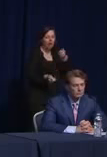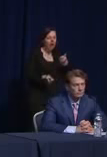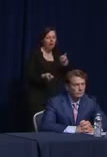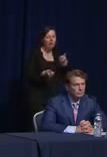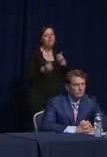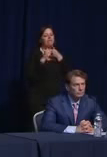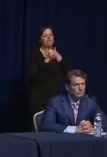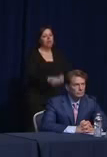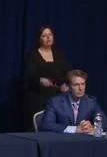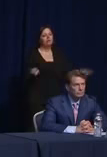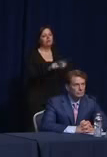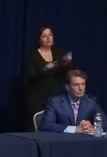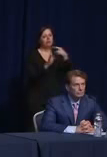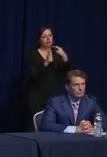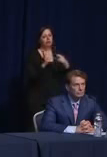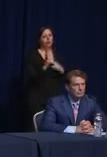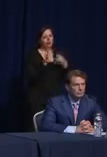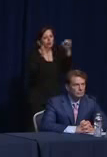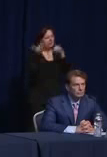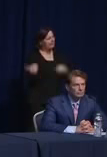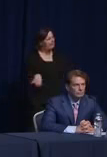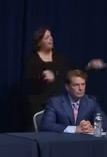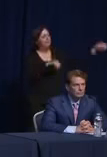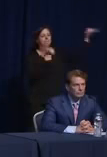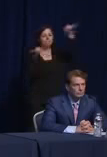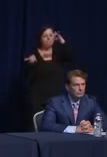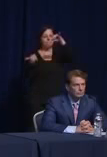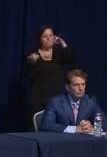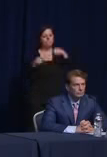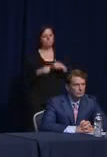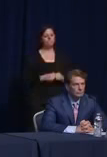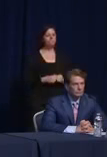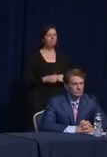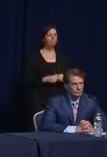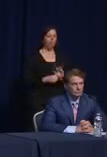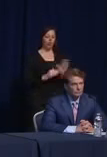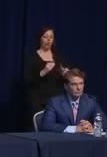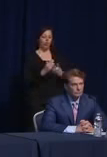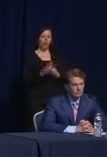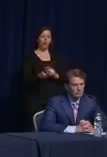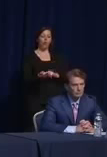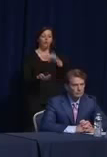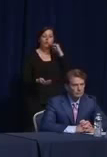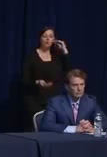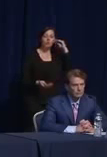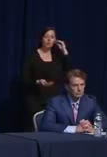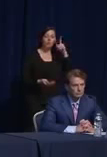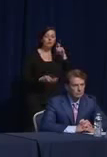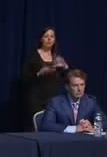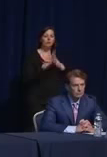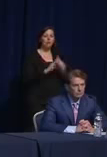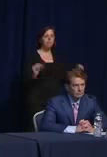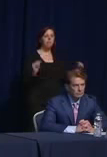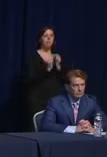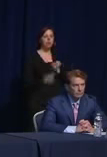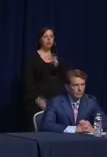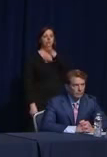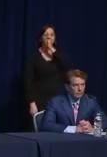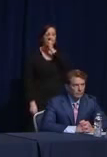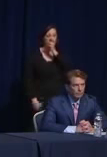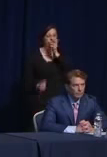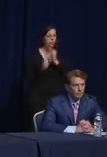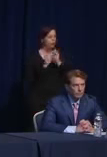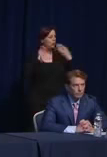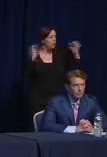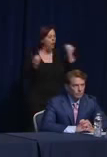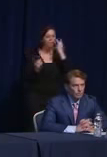nursing homes in New Jersey, we have advised all of them to amplify the restrictions that we put in last